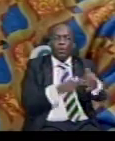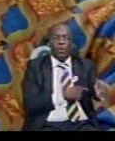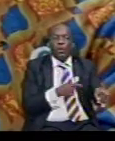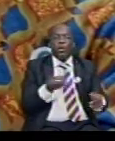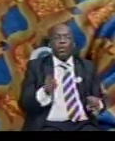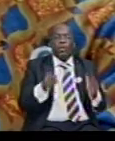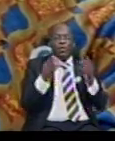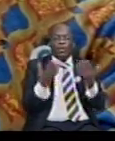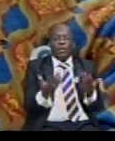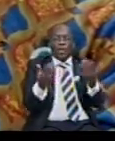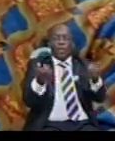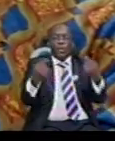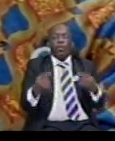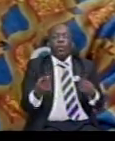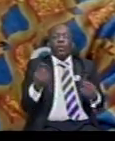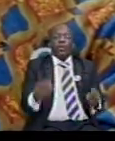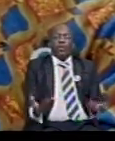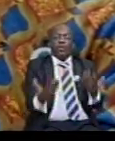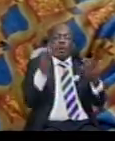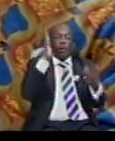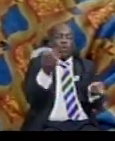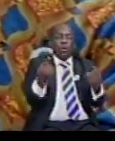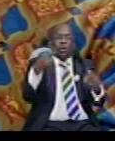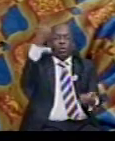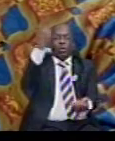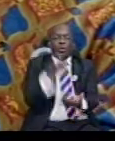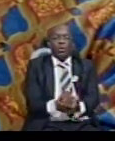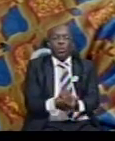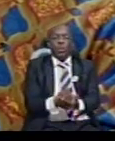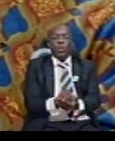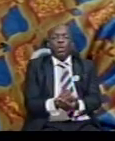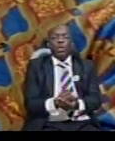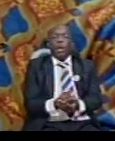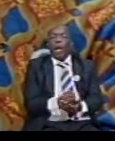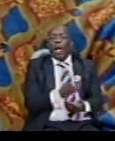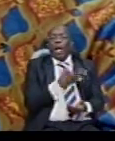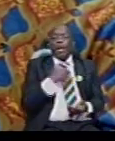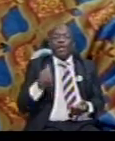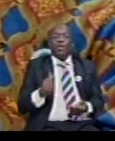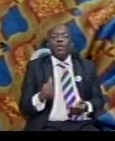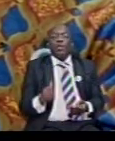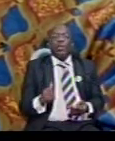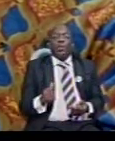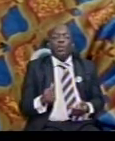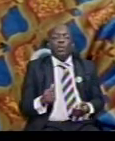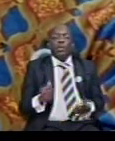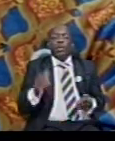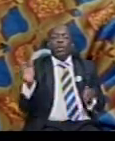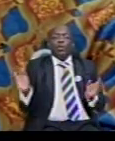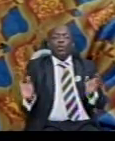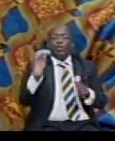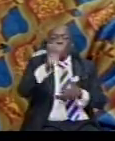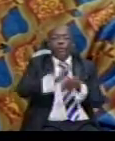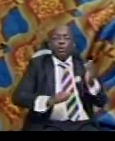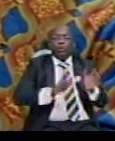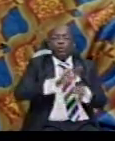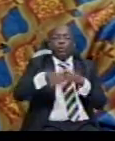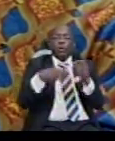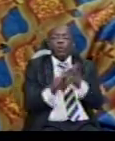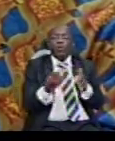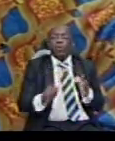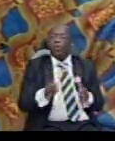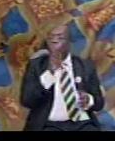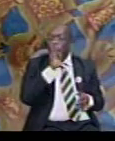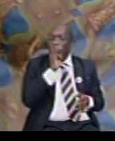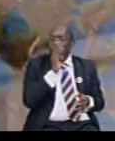come. Licked up all the water and burnt even the stones, because